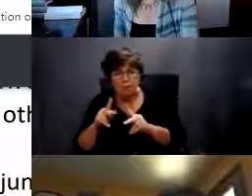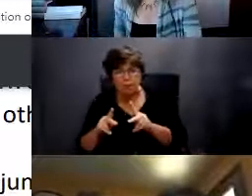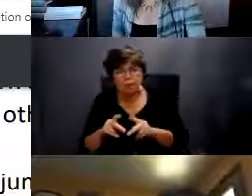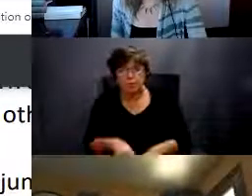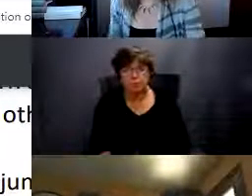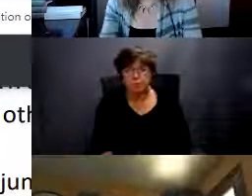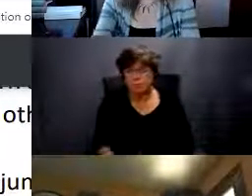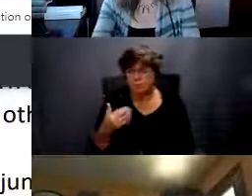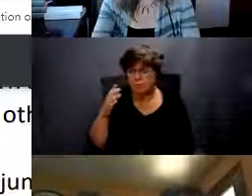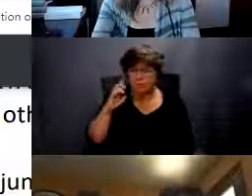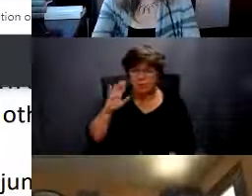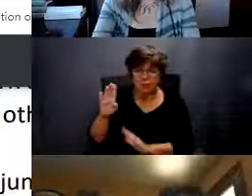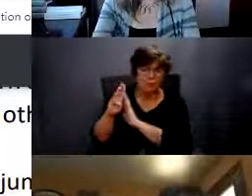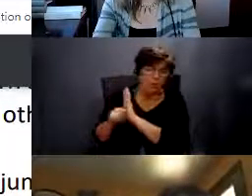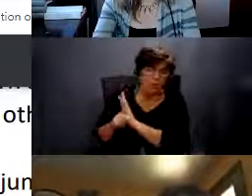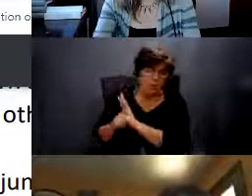Right.